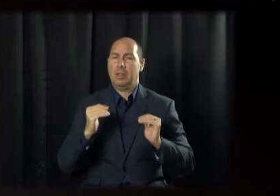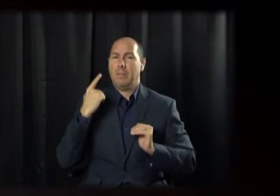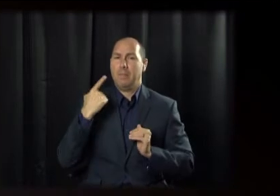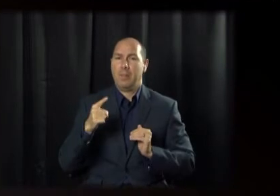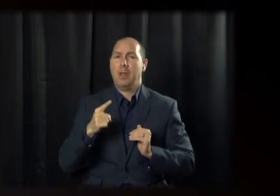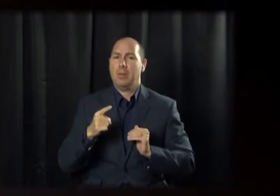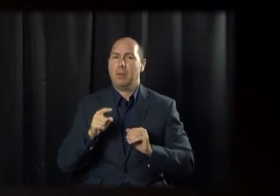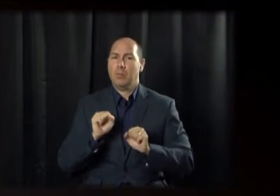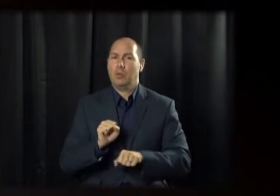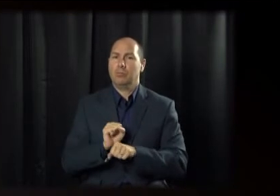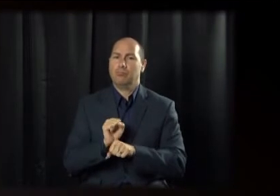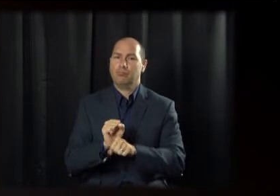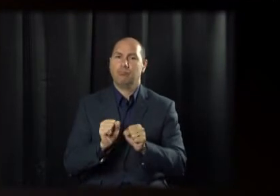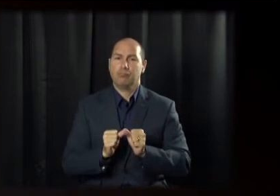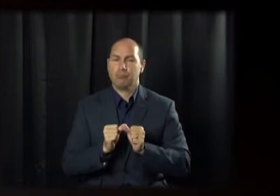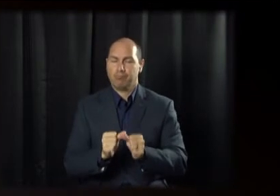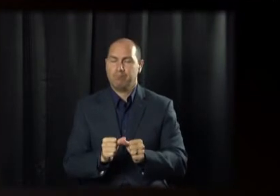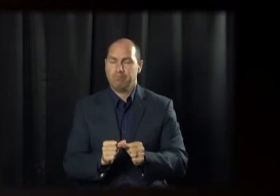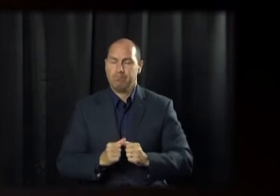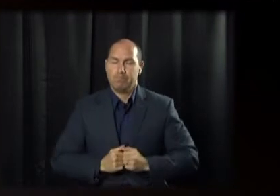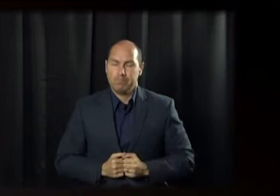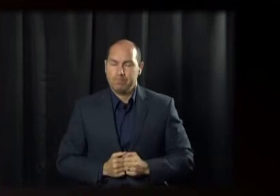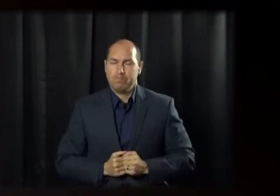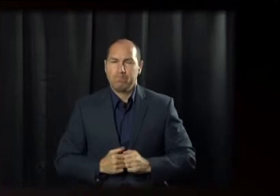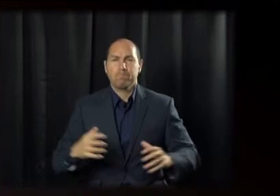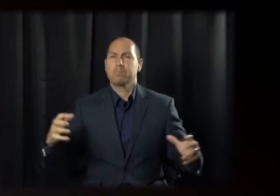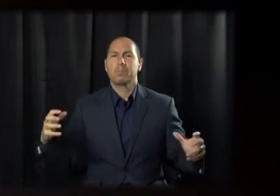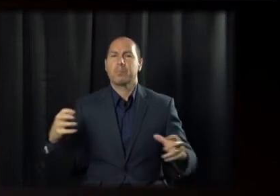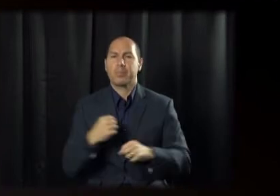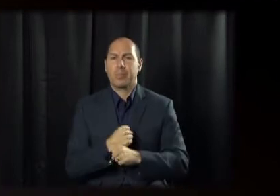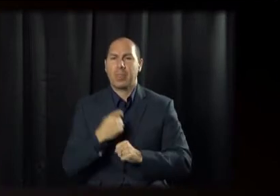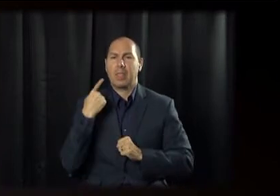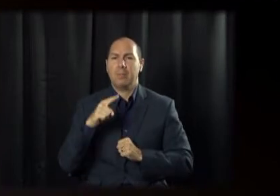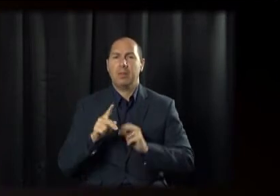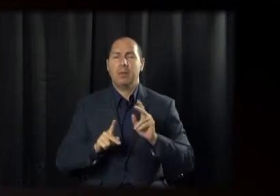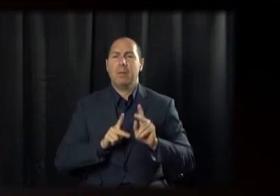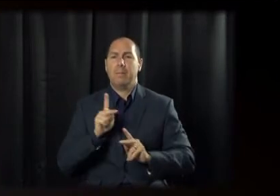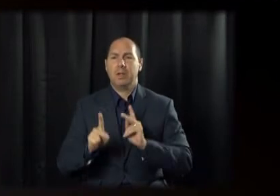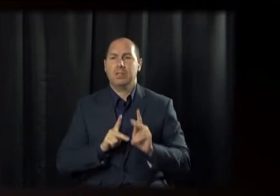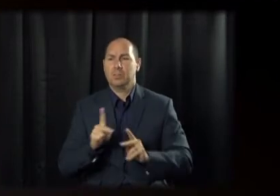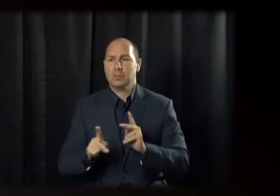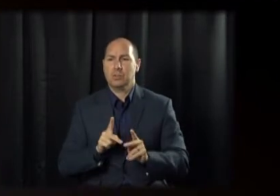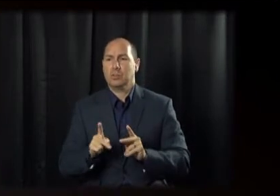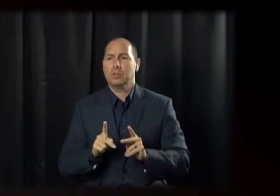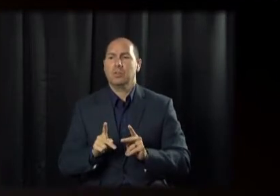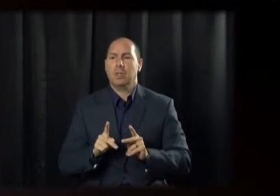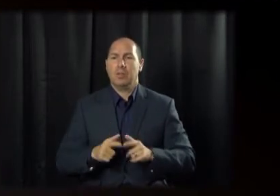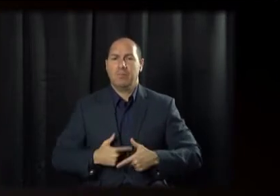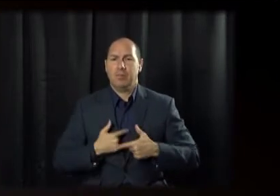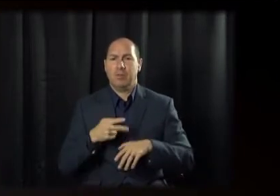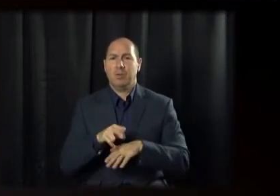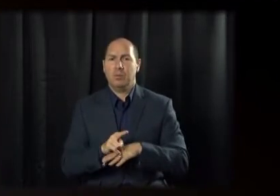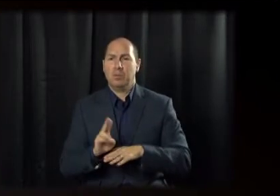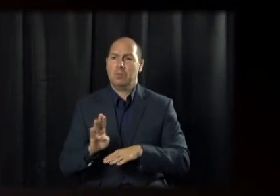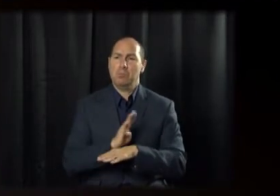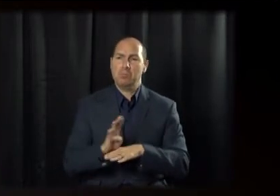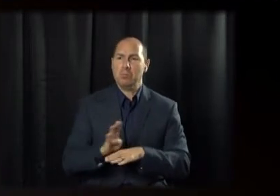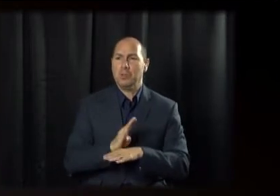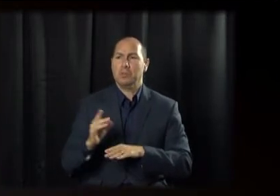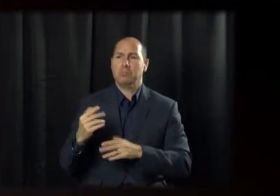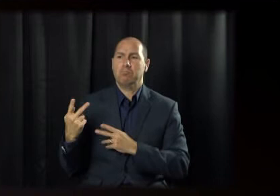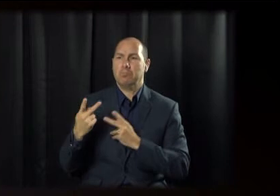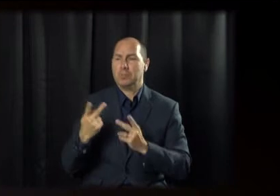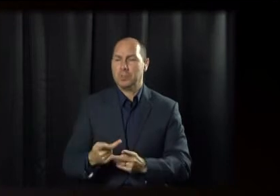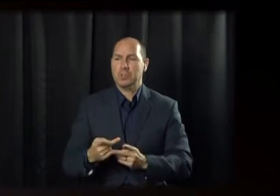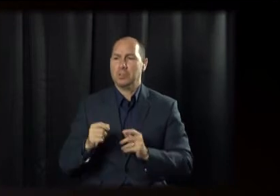In summary, to provide Puerto Rico's residents and businesses access to a safe, efficient, and reliable transportation